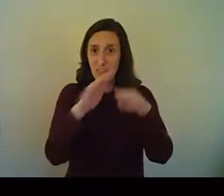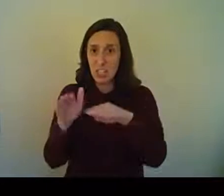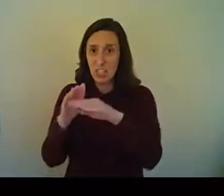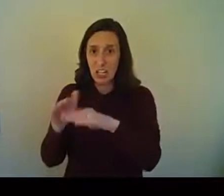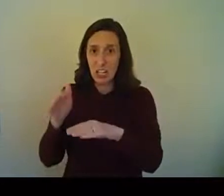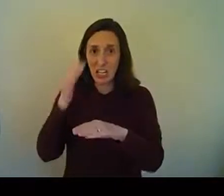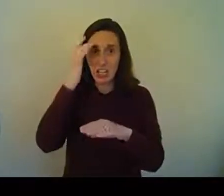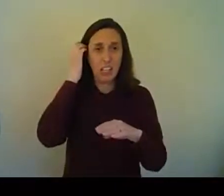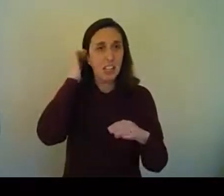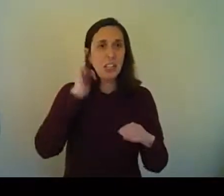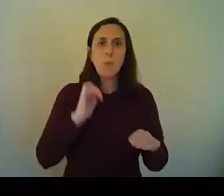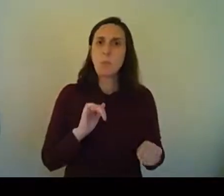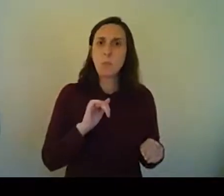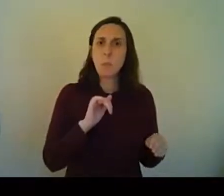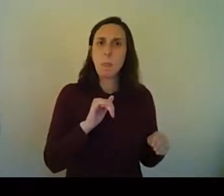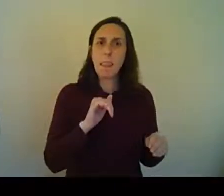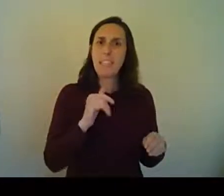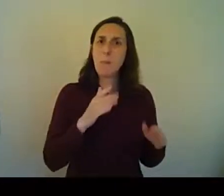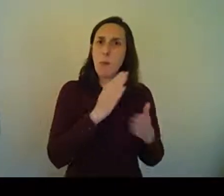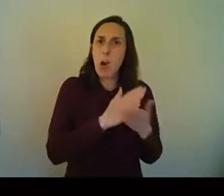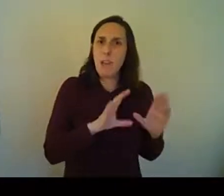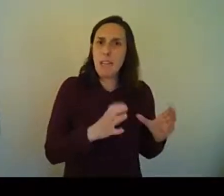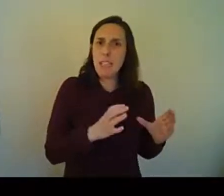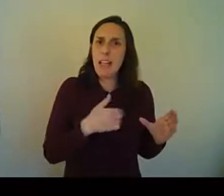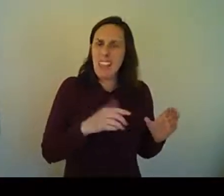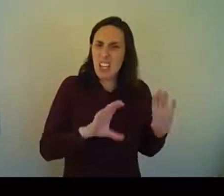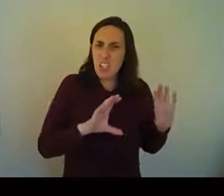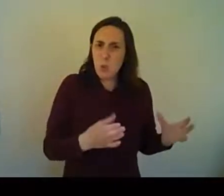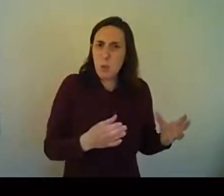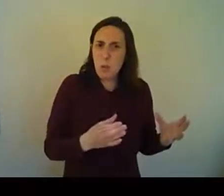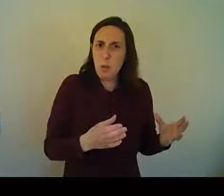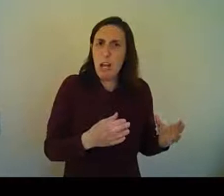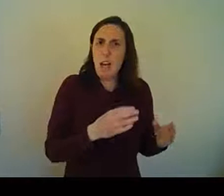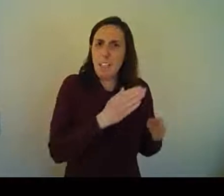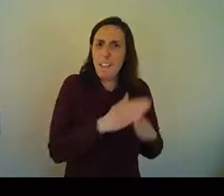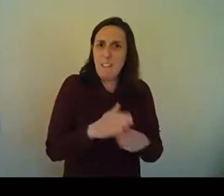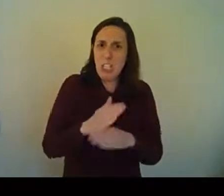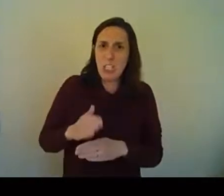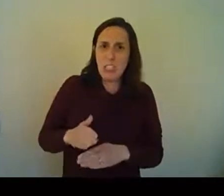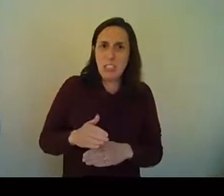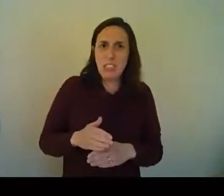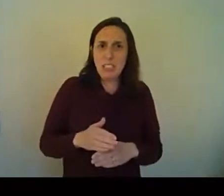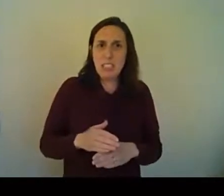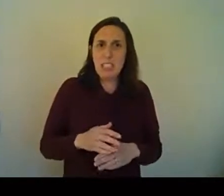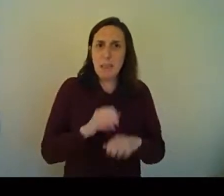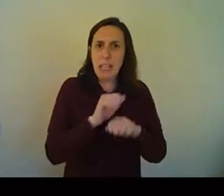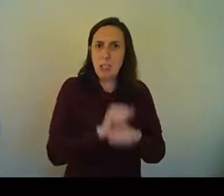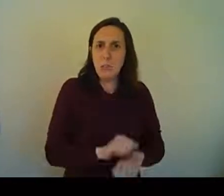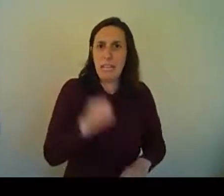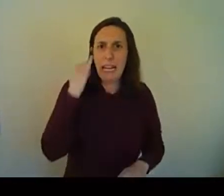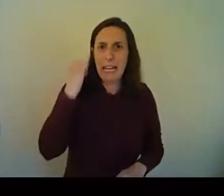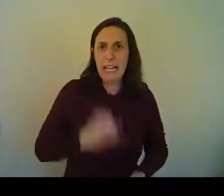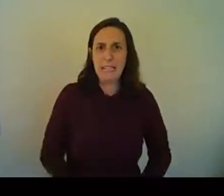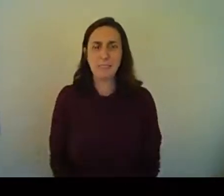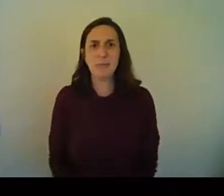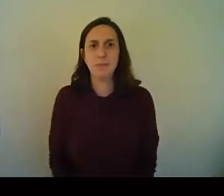possible division, but they're a certain set of divisions, so that we can get used to the idea. So this